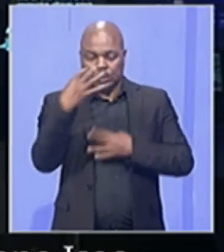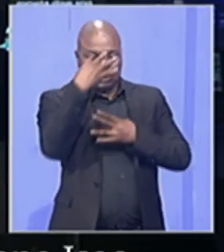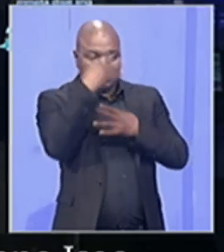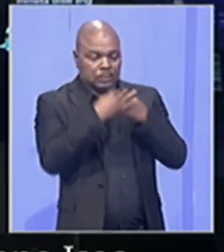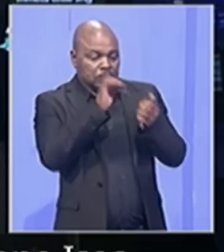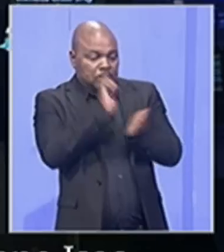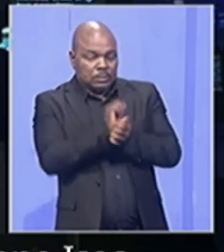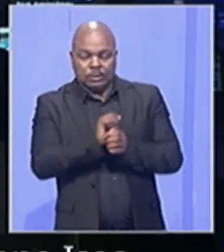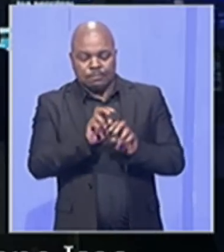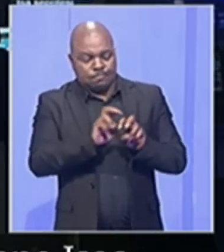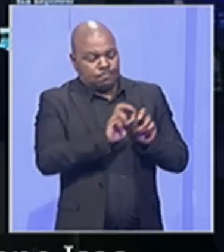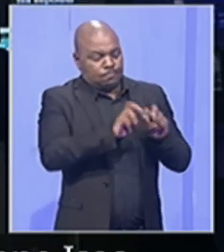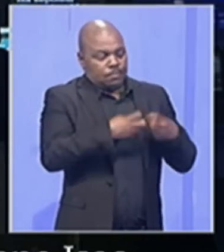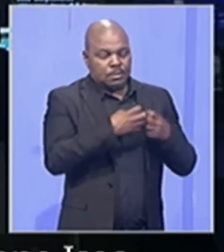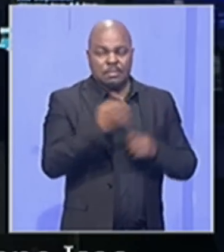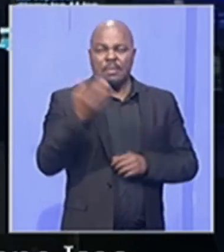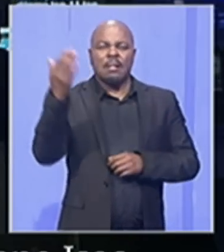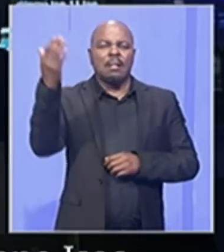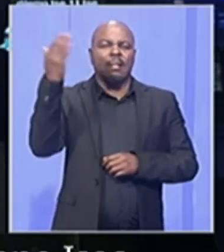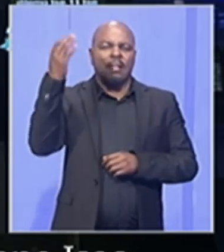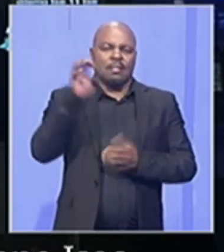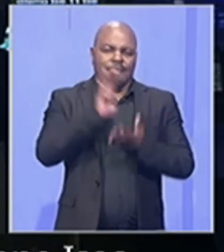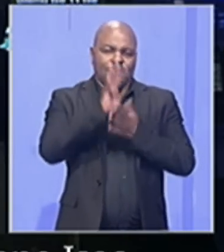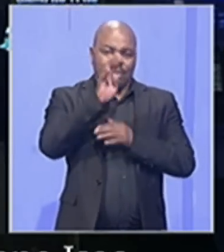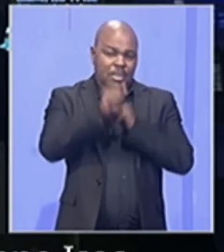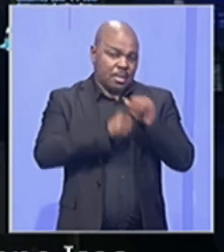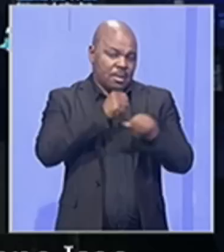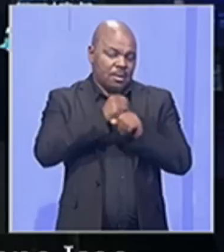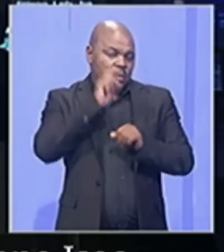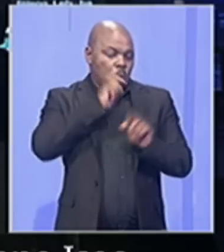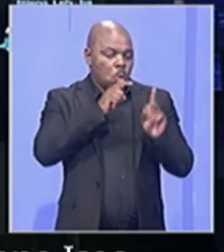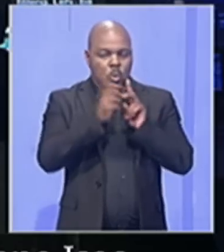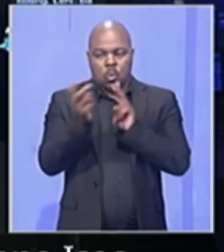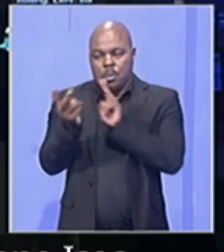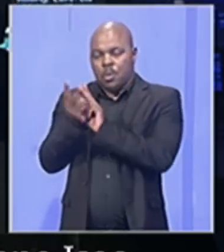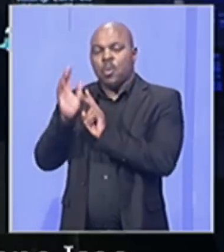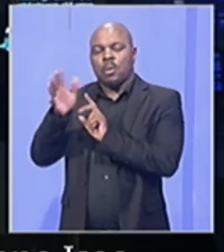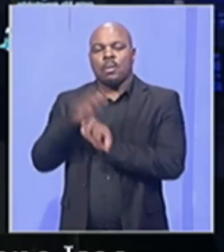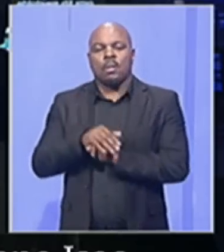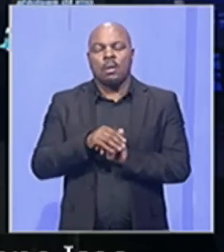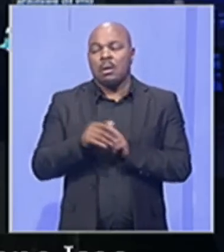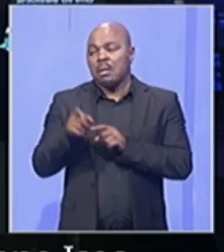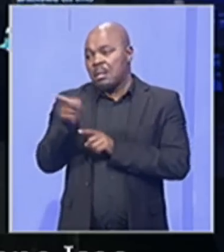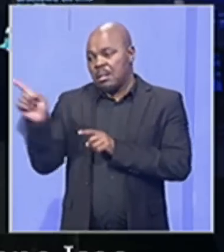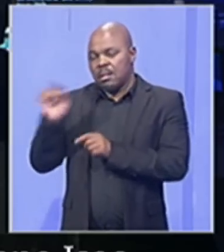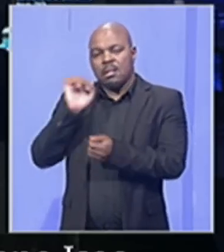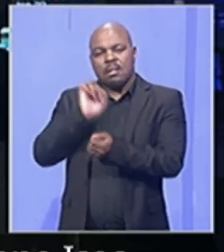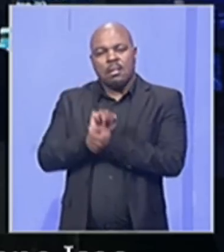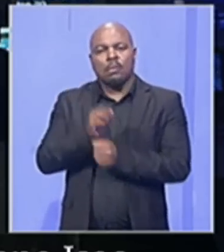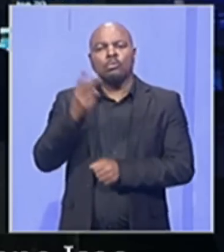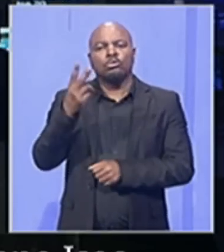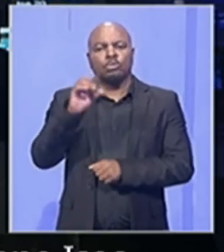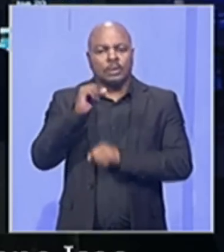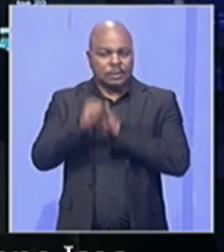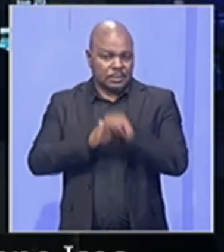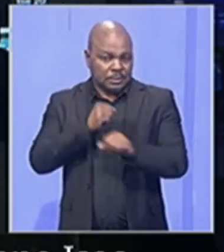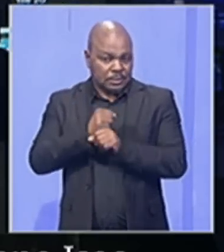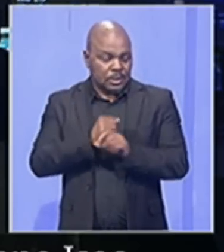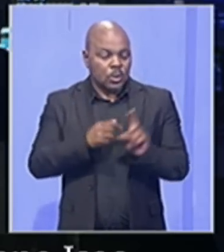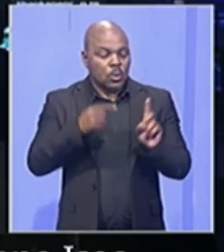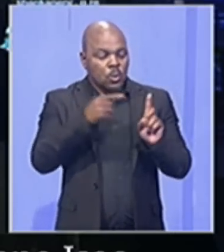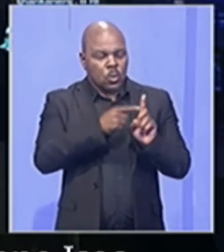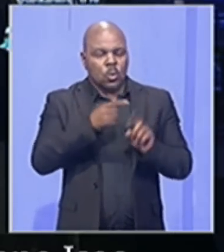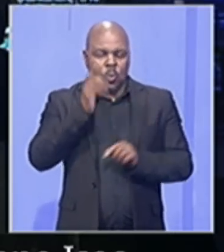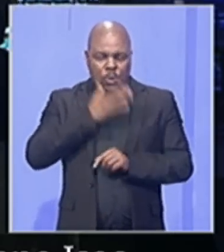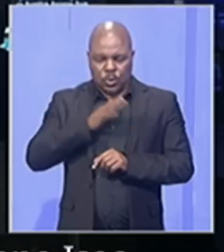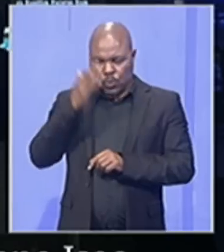sepolesa dilemong tse 14 tse fetileng. Le ha ba ahloletse ho hlola tjhankaneng dilemo tse 20, o re o batla hore ba tsebe hore